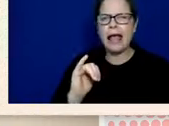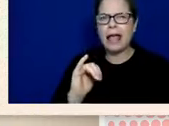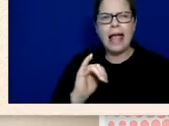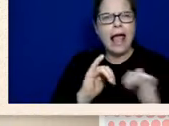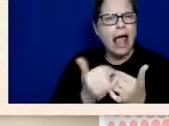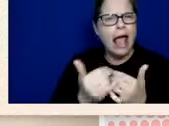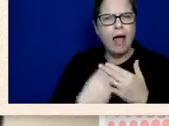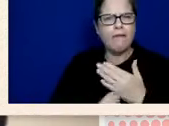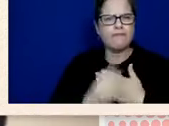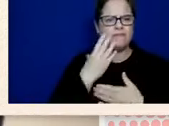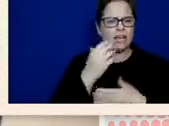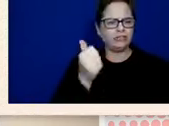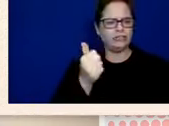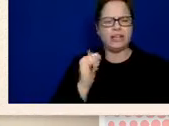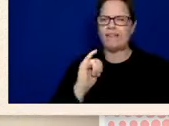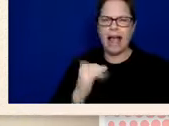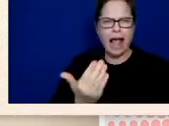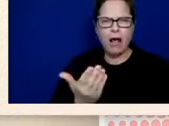personally?